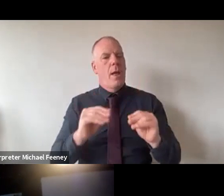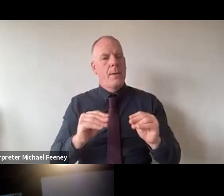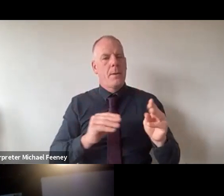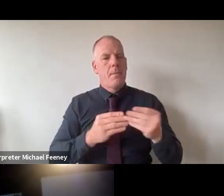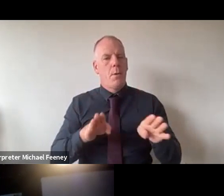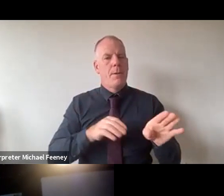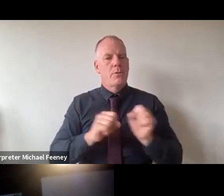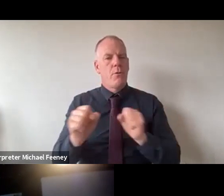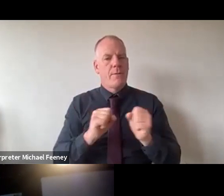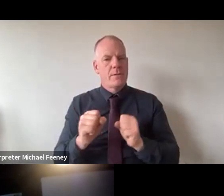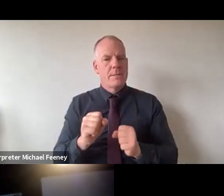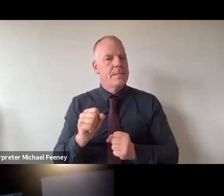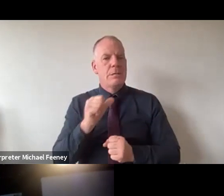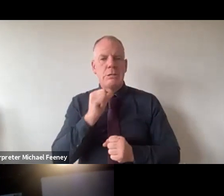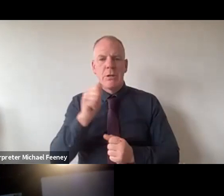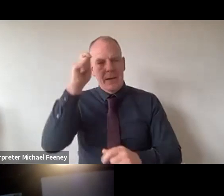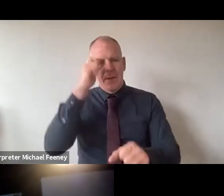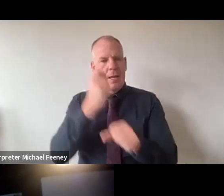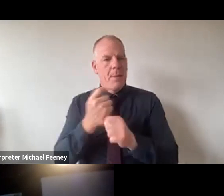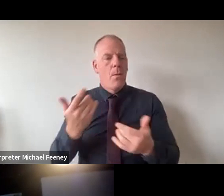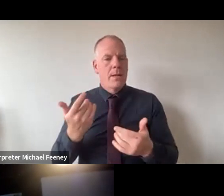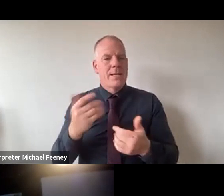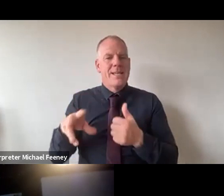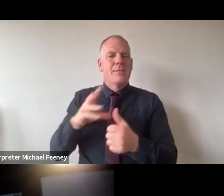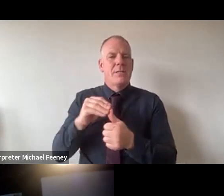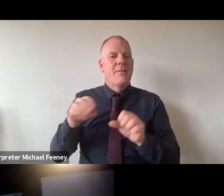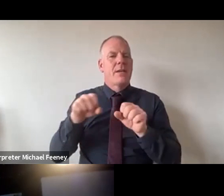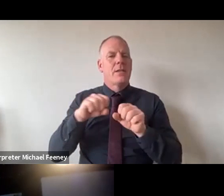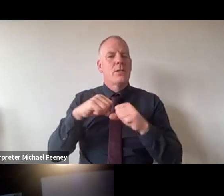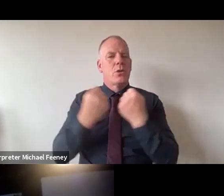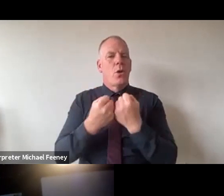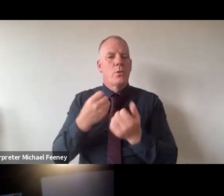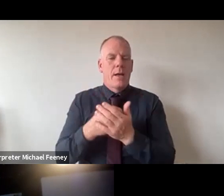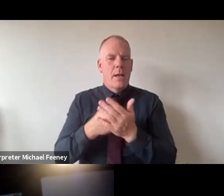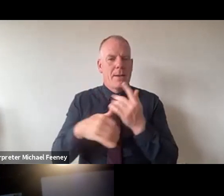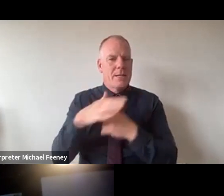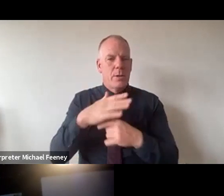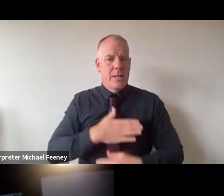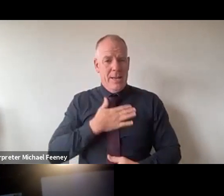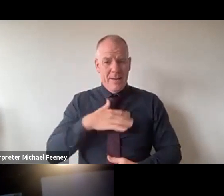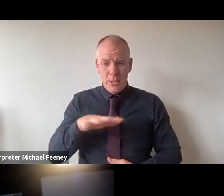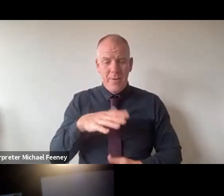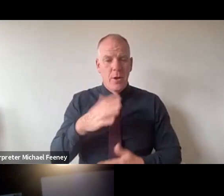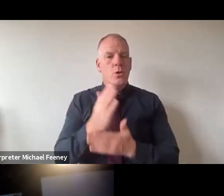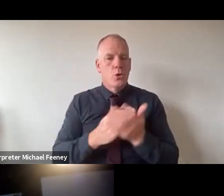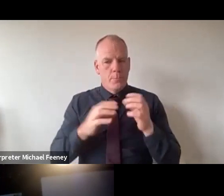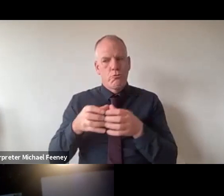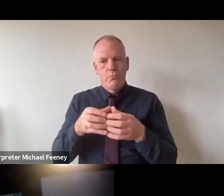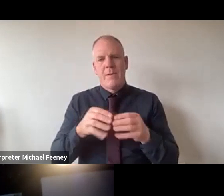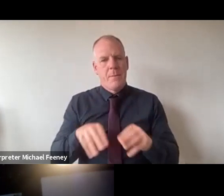services, which did not take into account the particular socioeconomic situation and living conditions of certain groups and